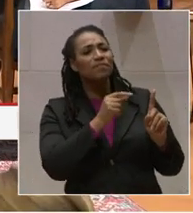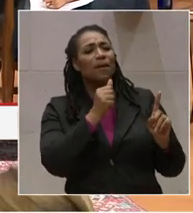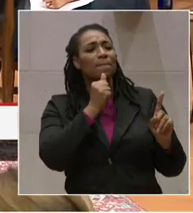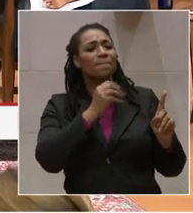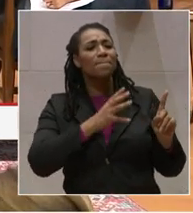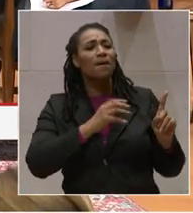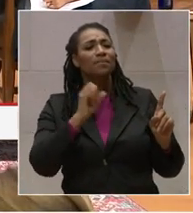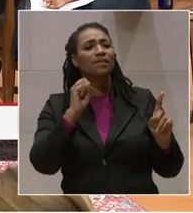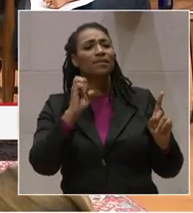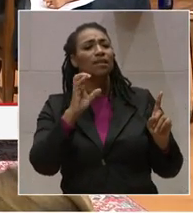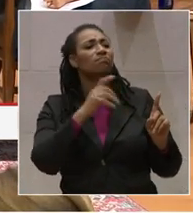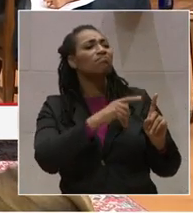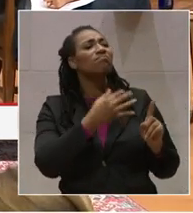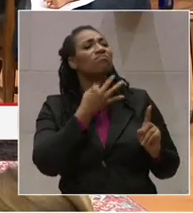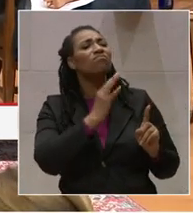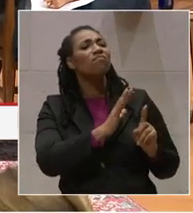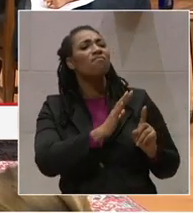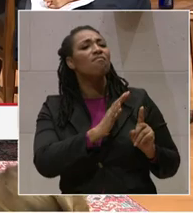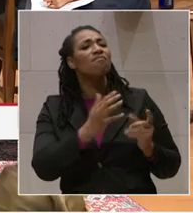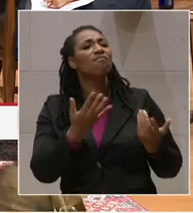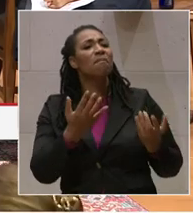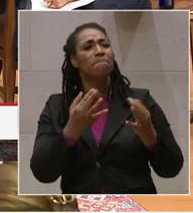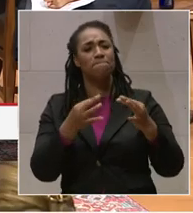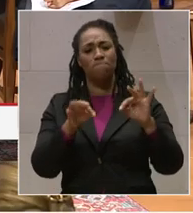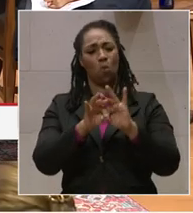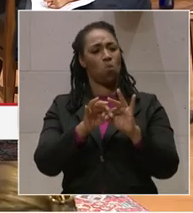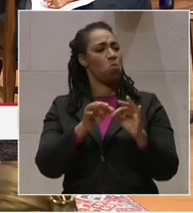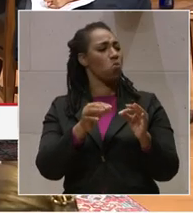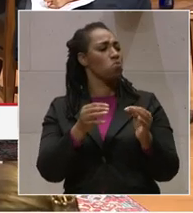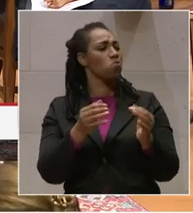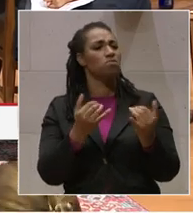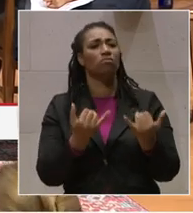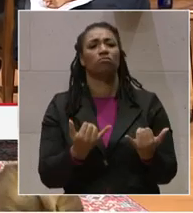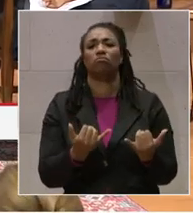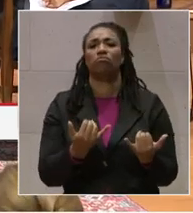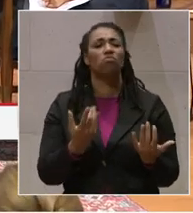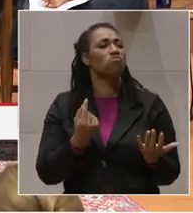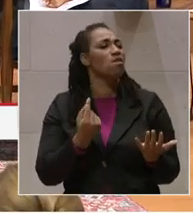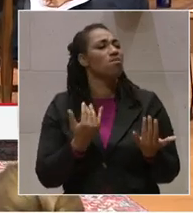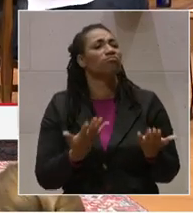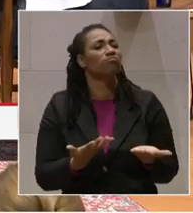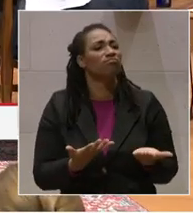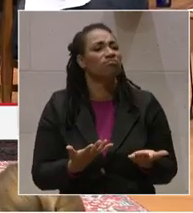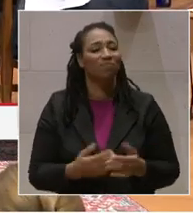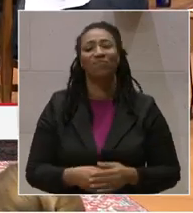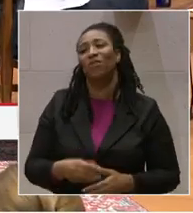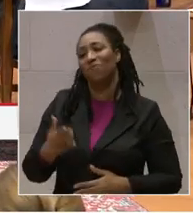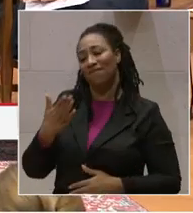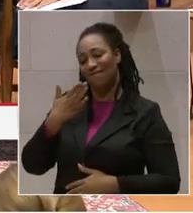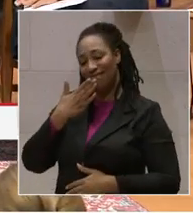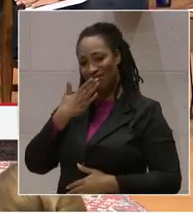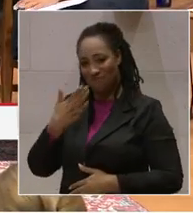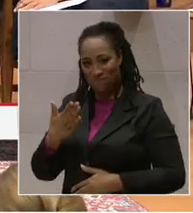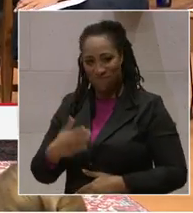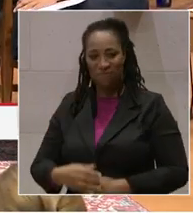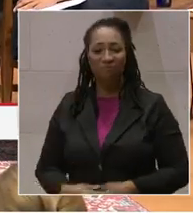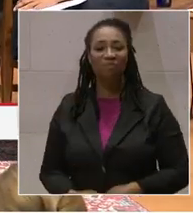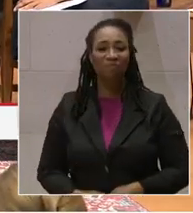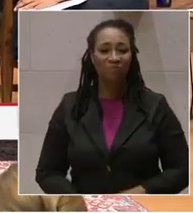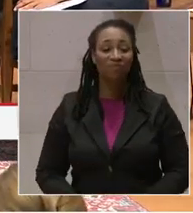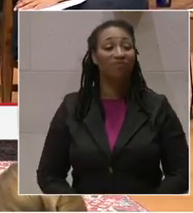an important issue everywhere we go? Thank you. And first, I had the great honor of, I am